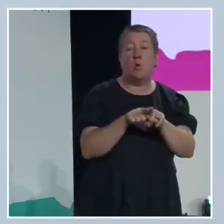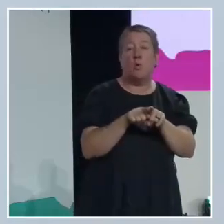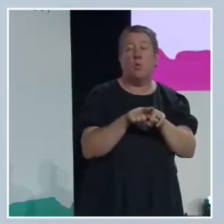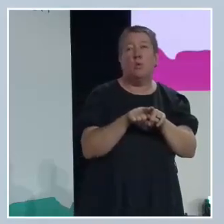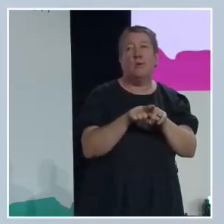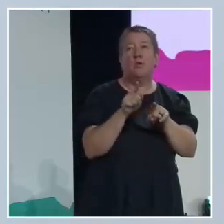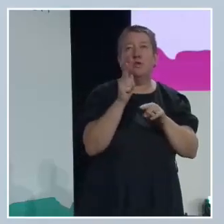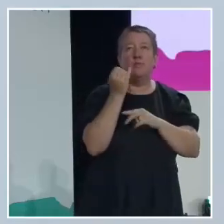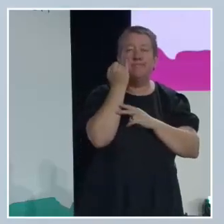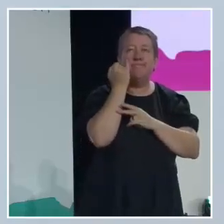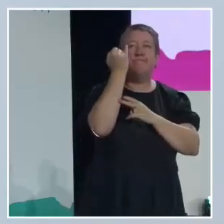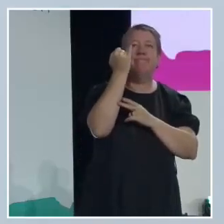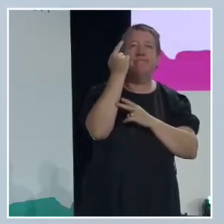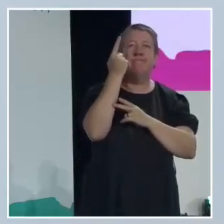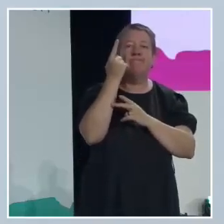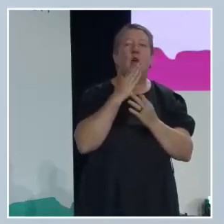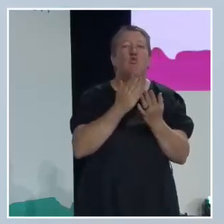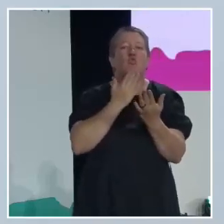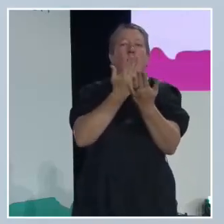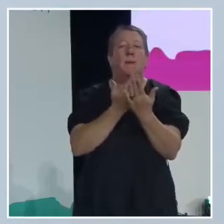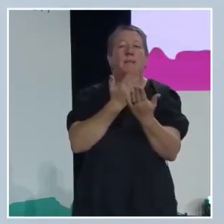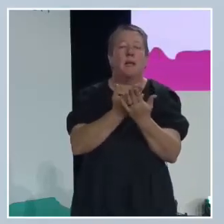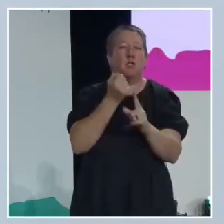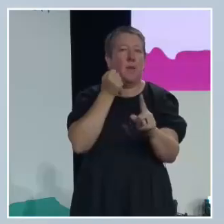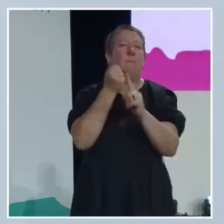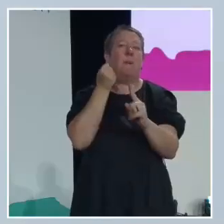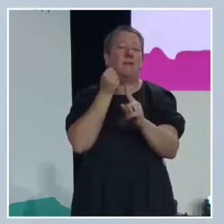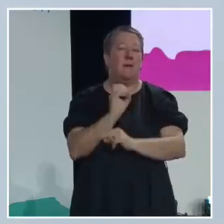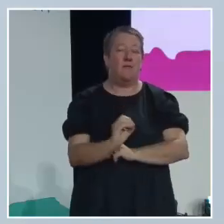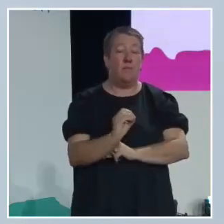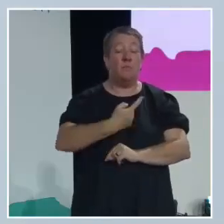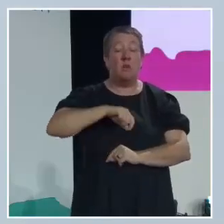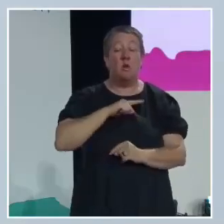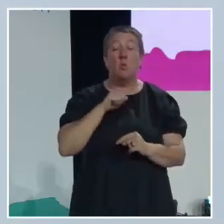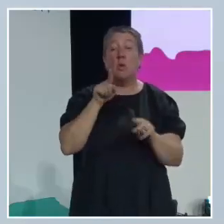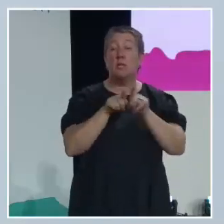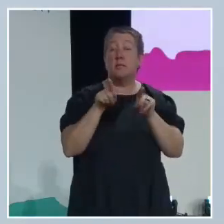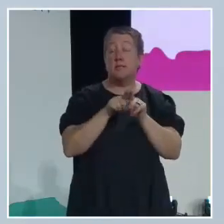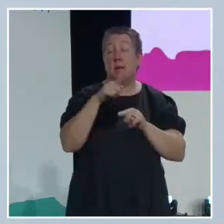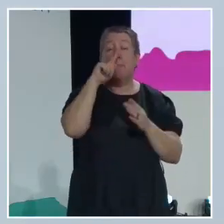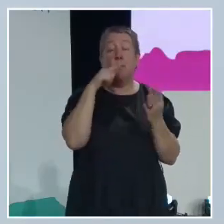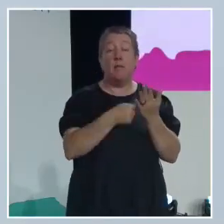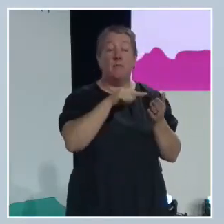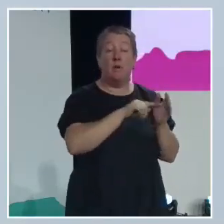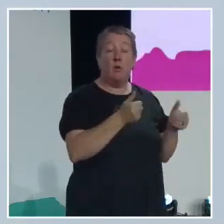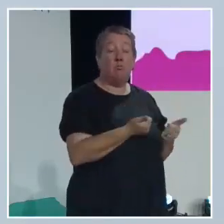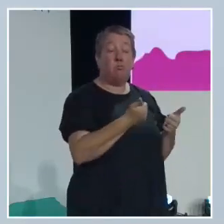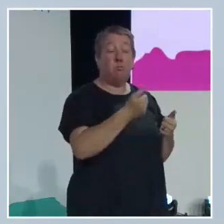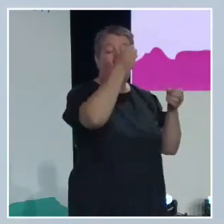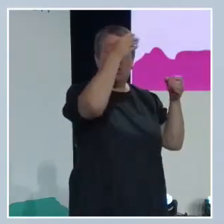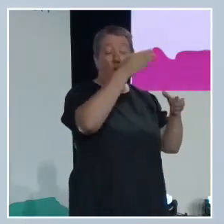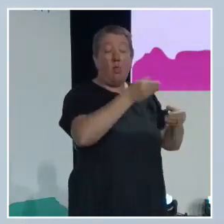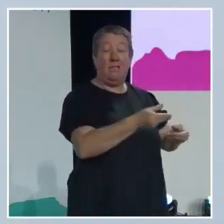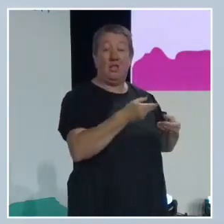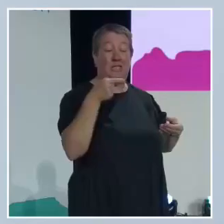the impactful recommendations. We also believe that this wealth of knowledge will guide the